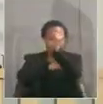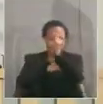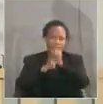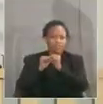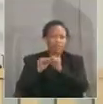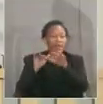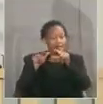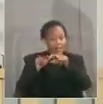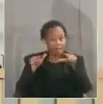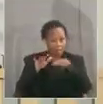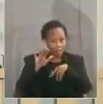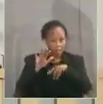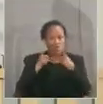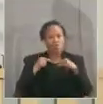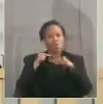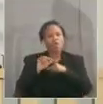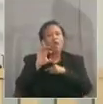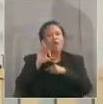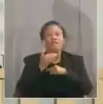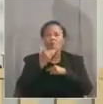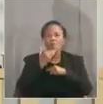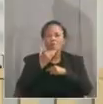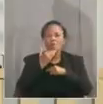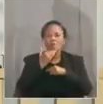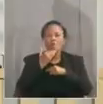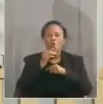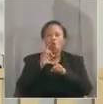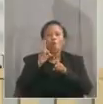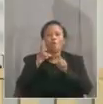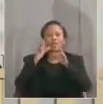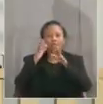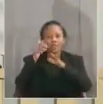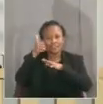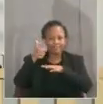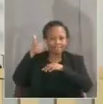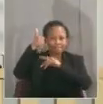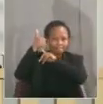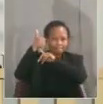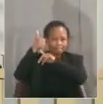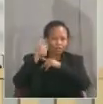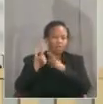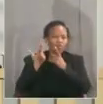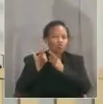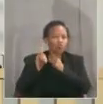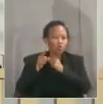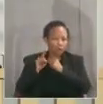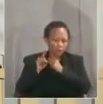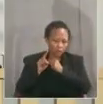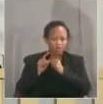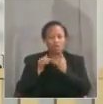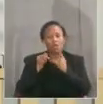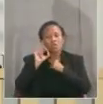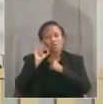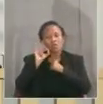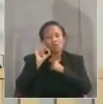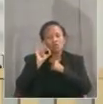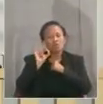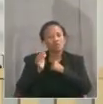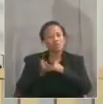will have then the commanders that are experts on each and every part